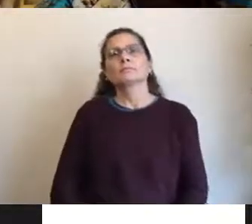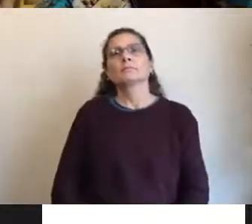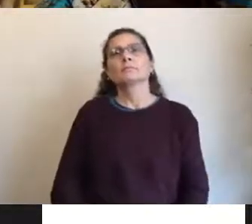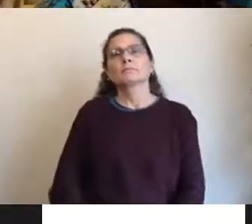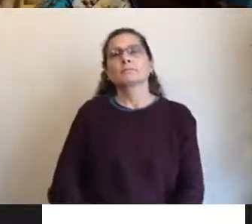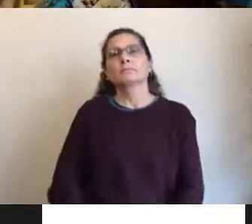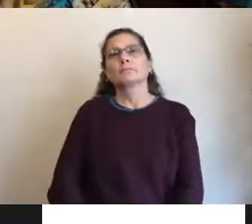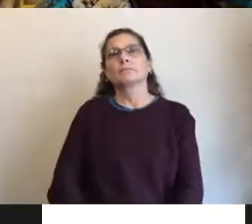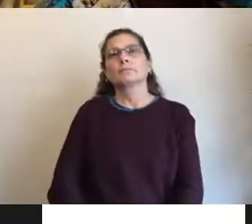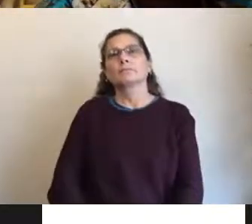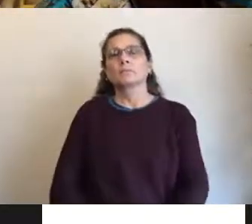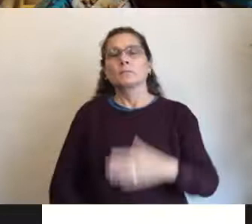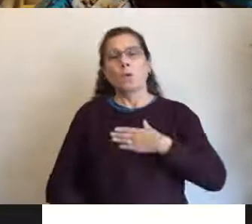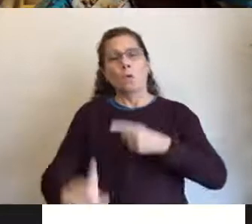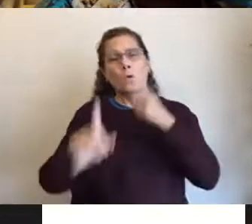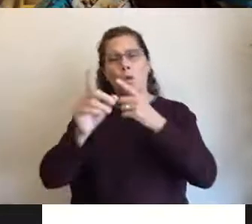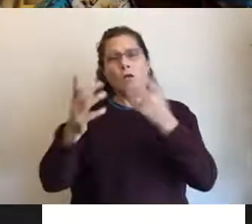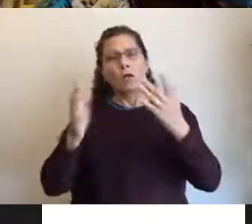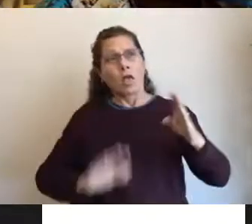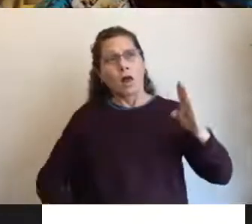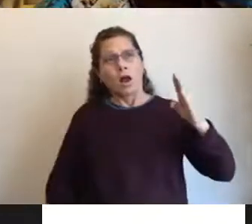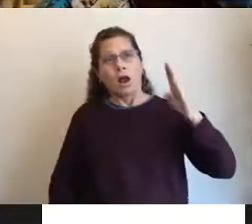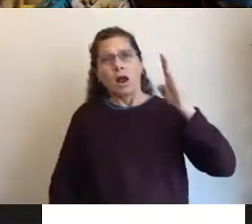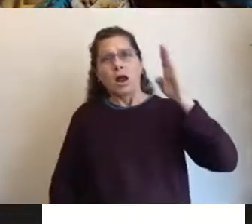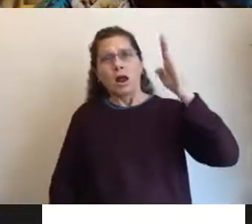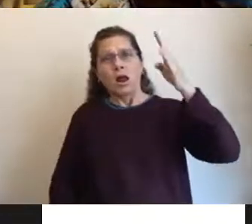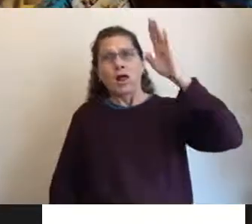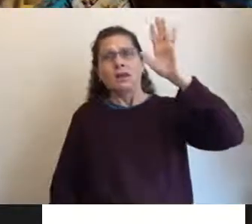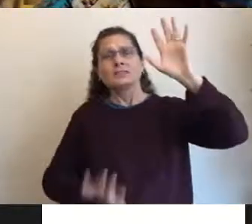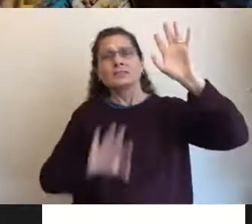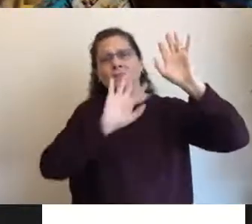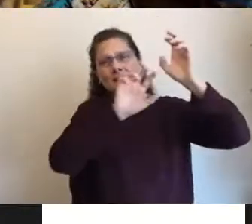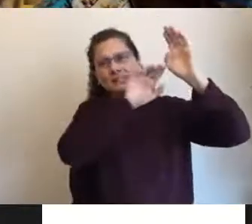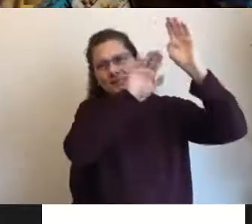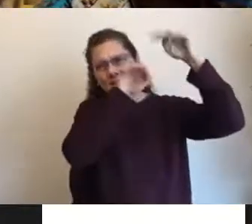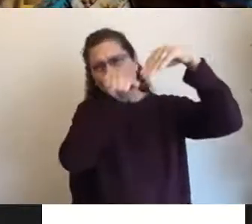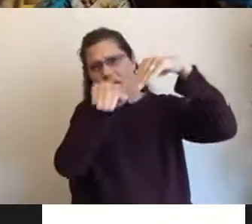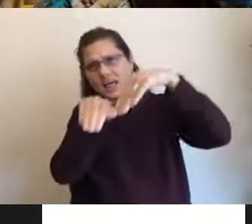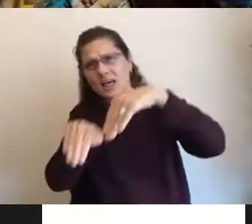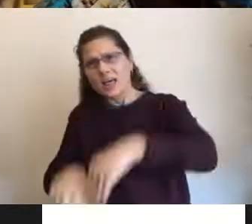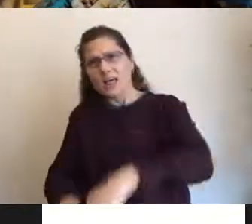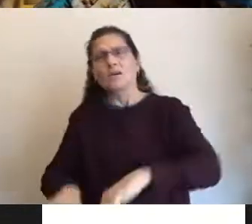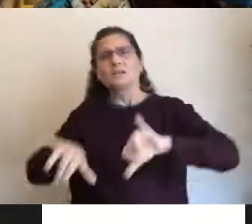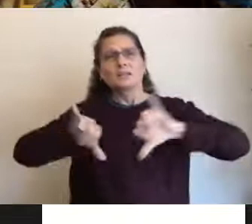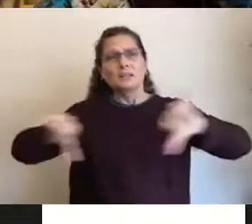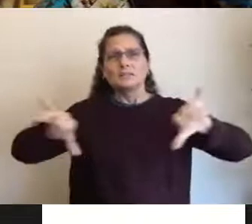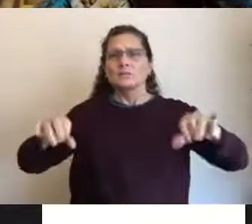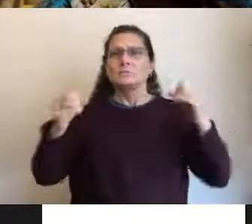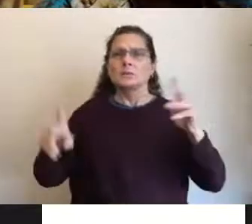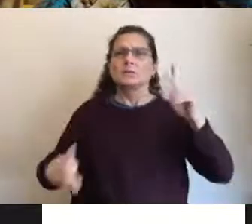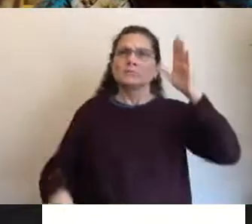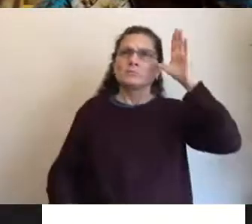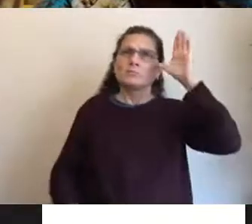And that can only happen if we carefully consider safe individual decisions. There's certainly an end to all this, but it's not